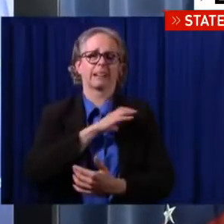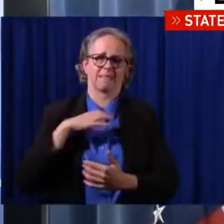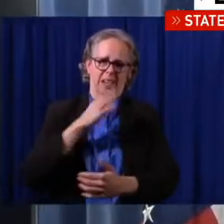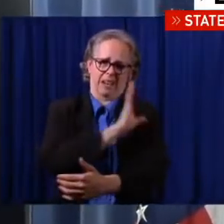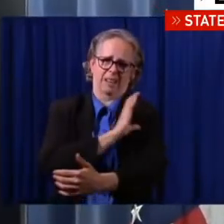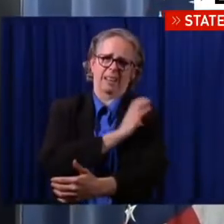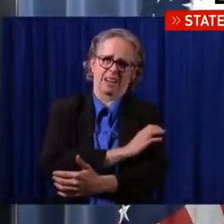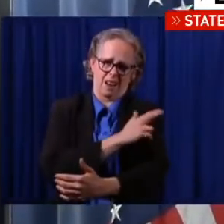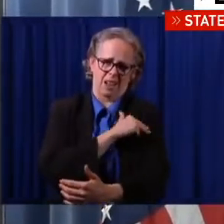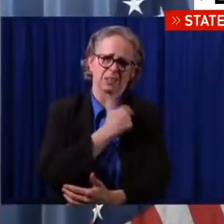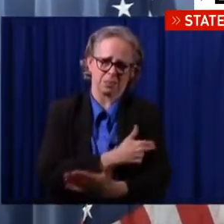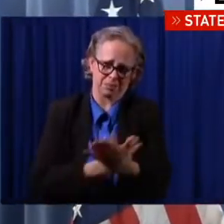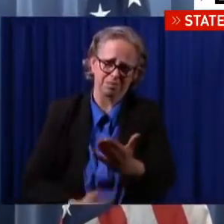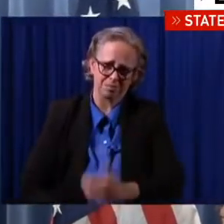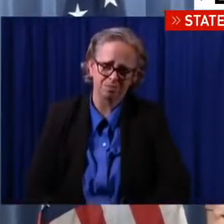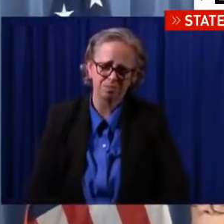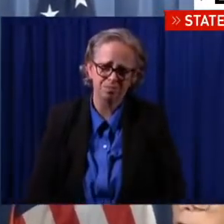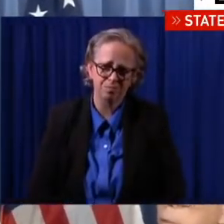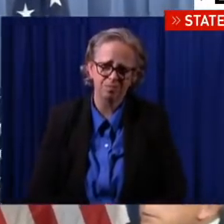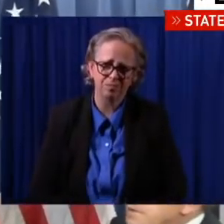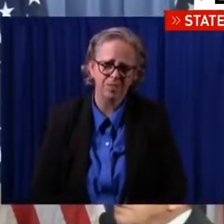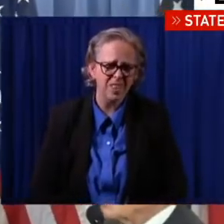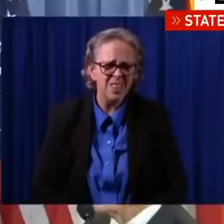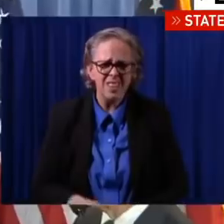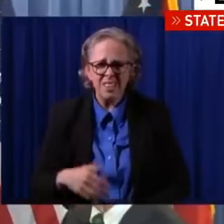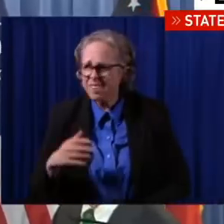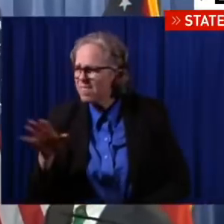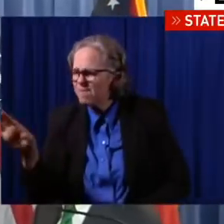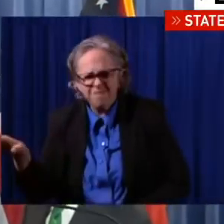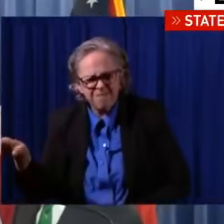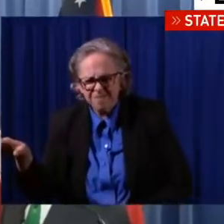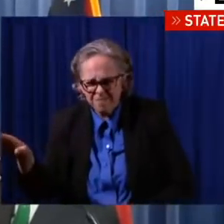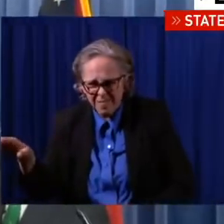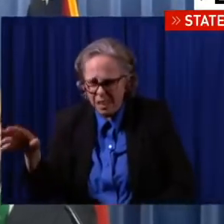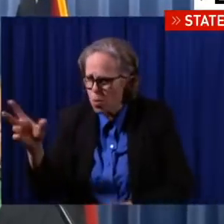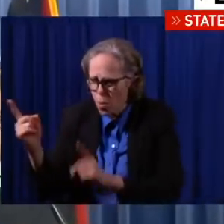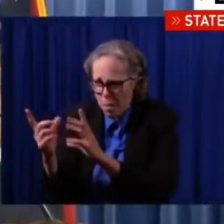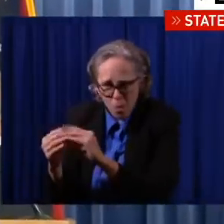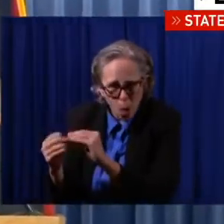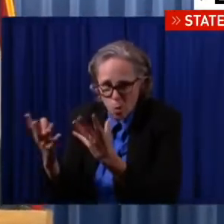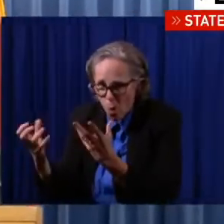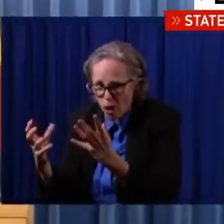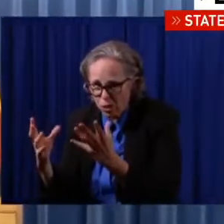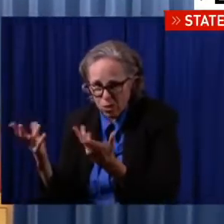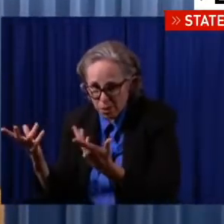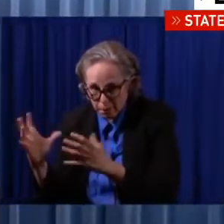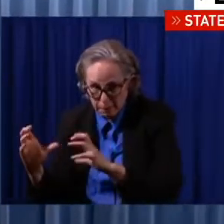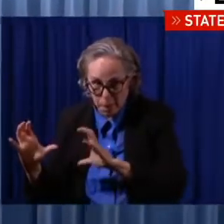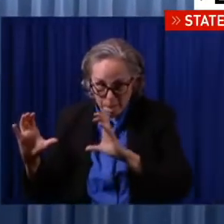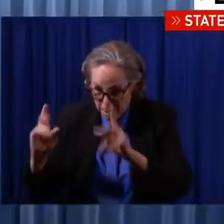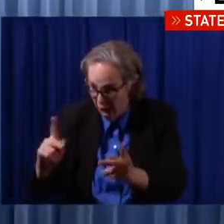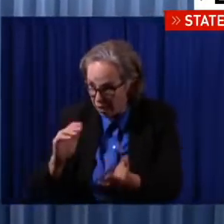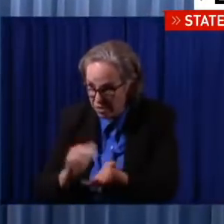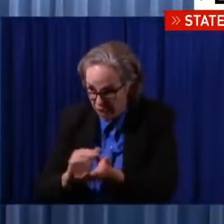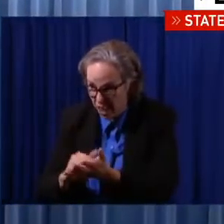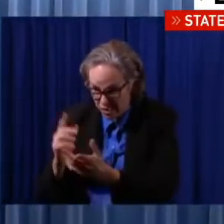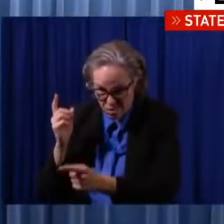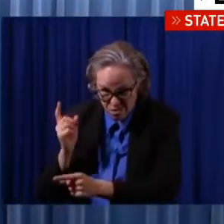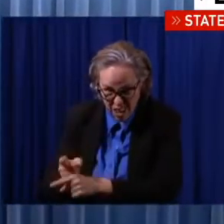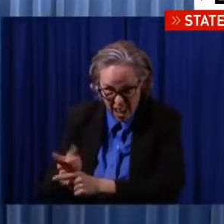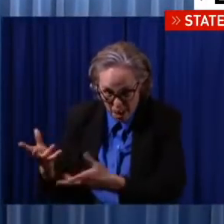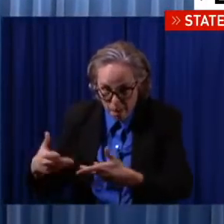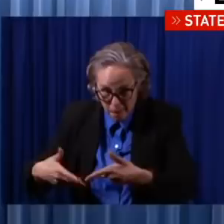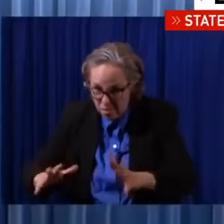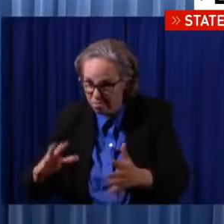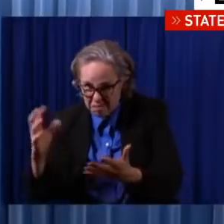So final message then, Doctor, is everybody get back in the game, go see your doctor,